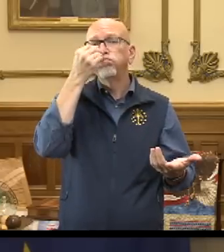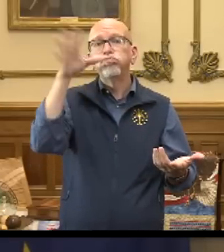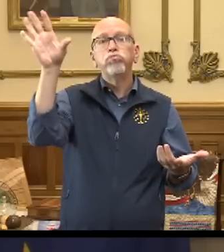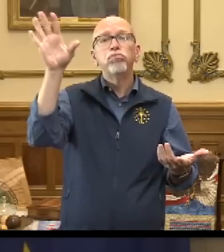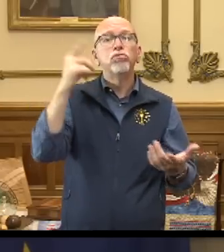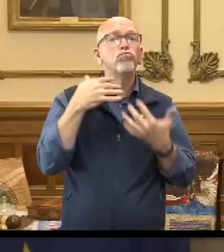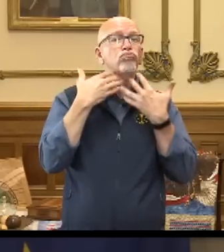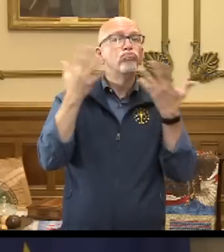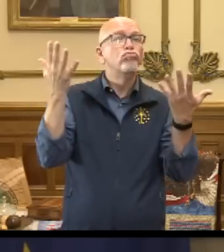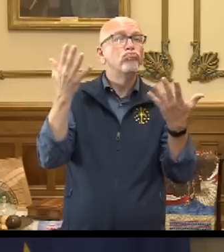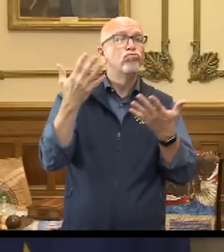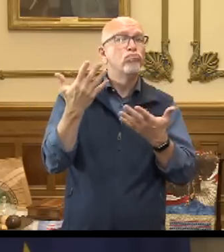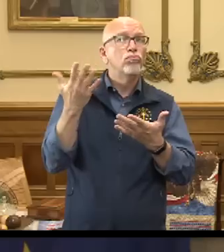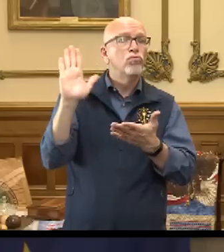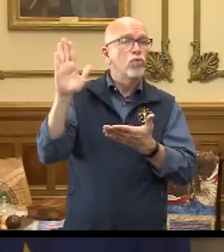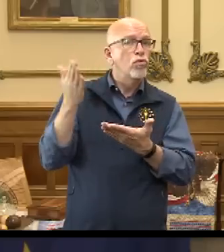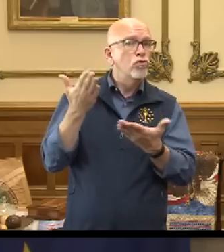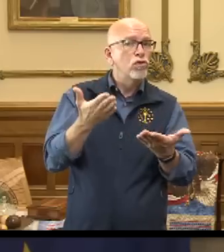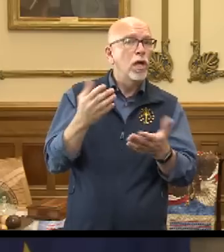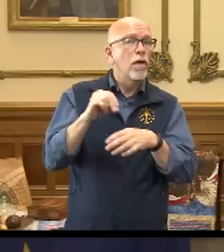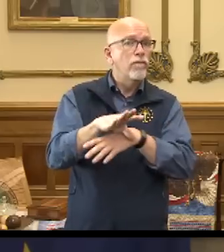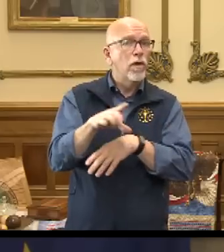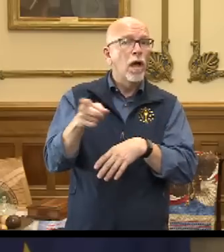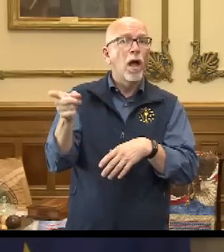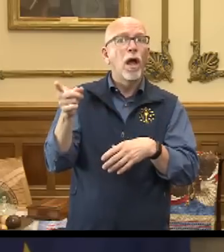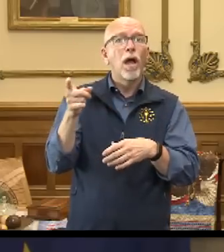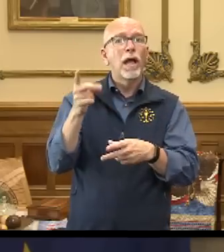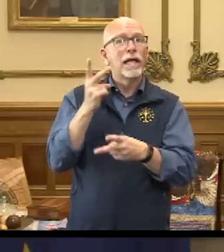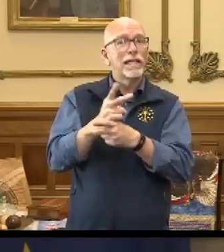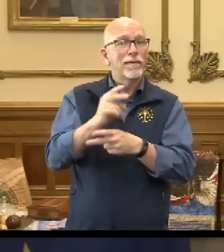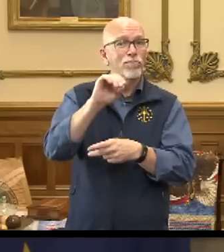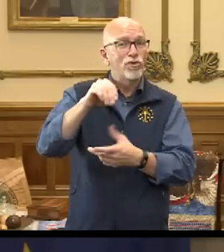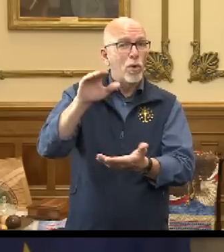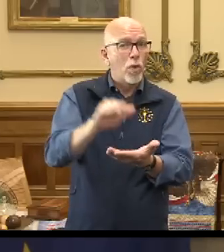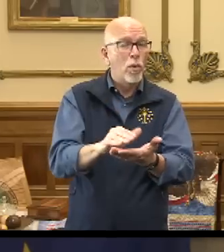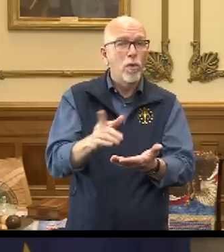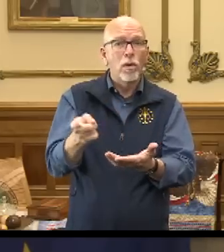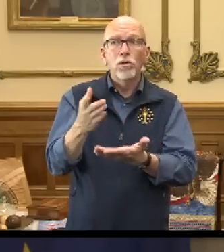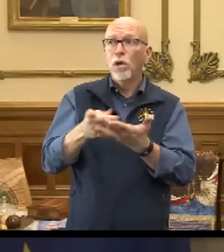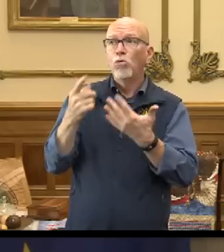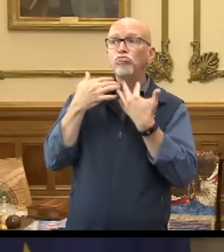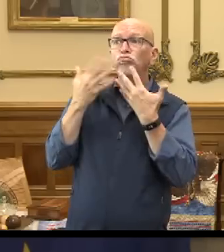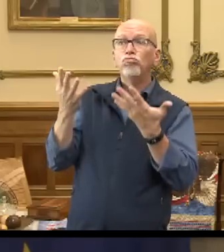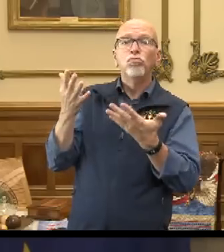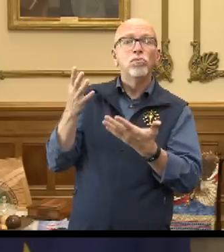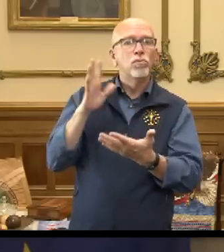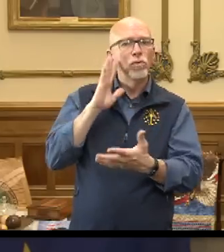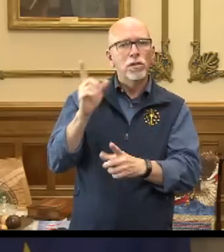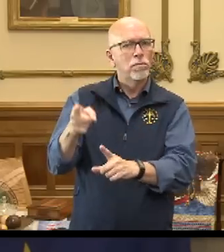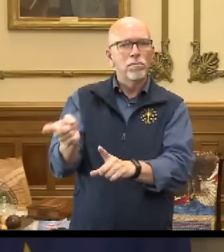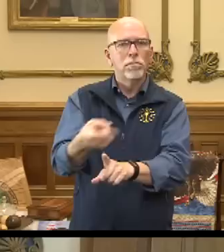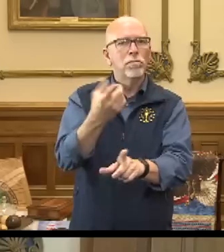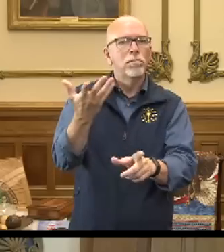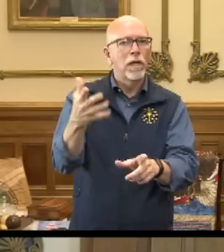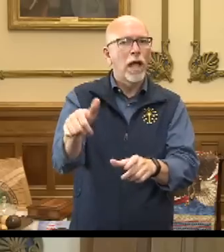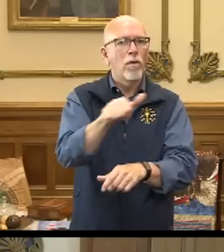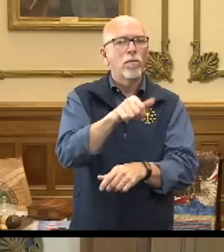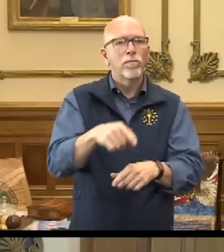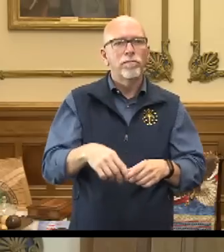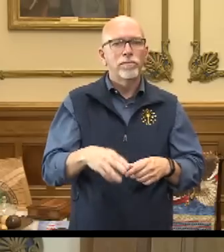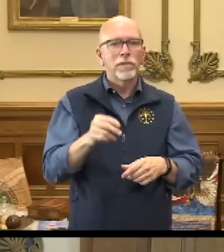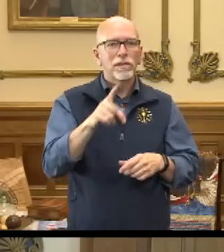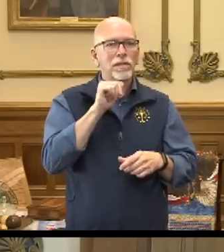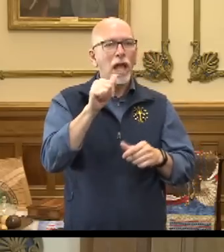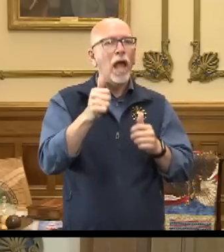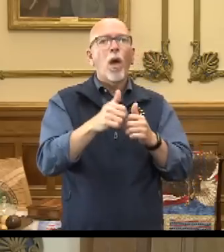ignoring good recommendations and advice that keeps those rates low, I think those will serve as examples. And they're not really wide